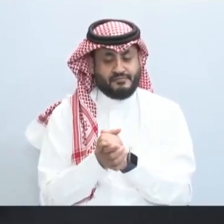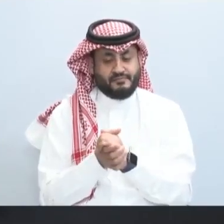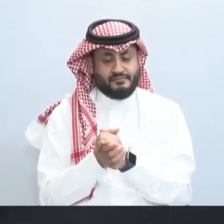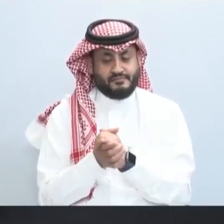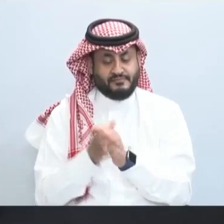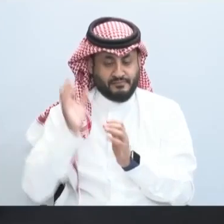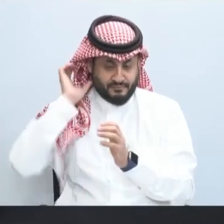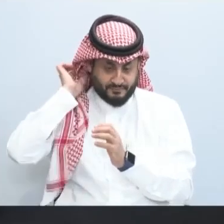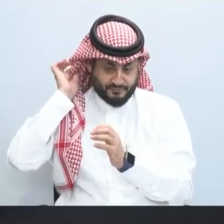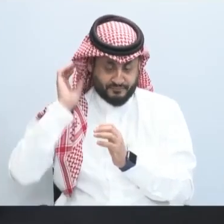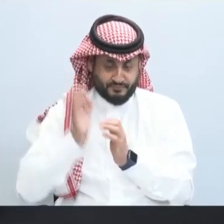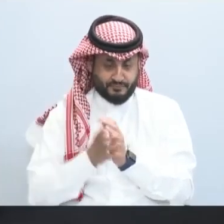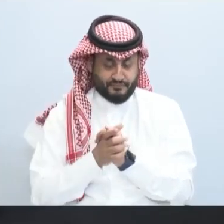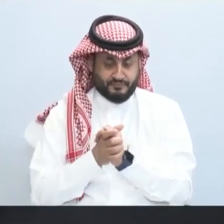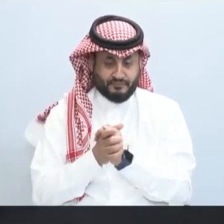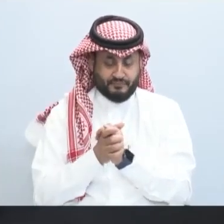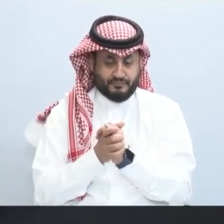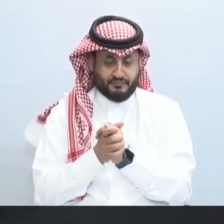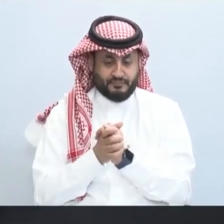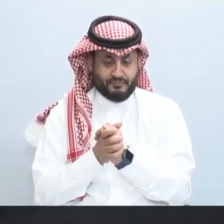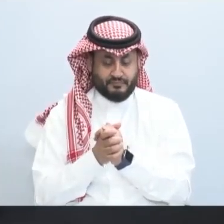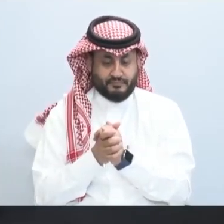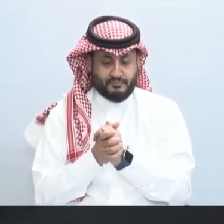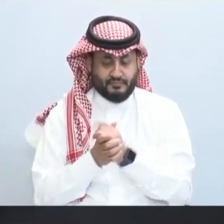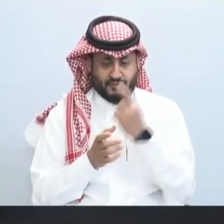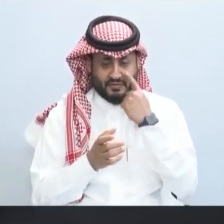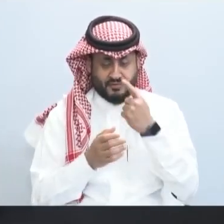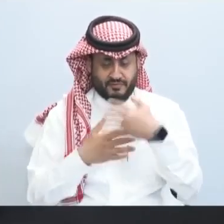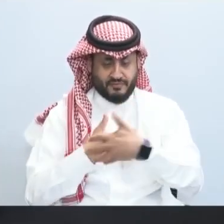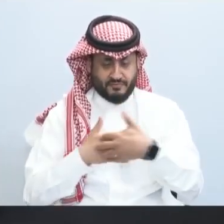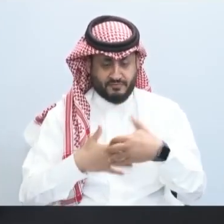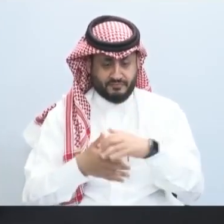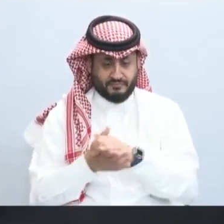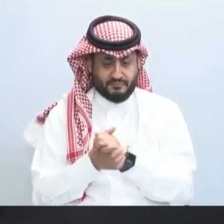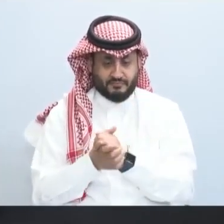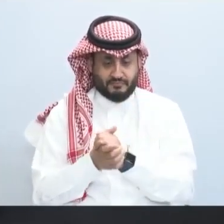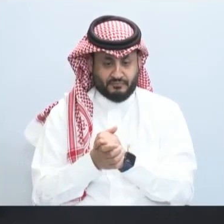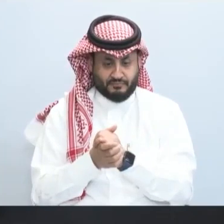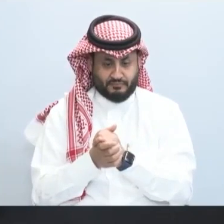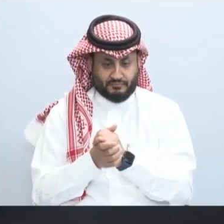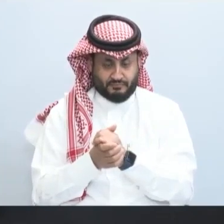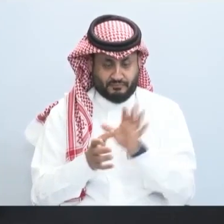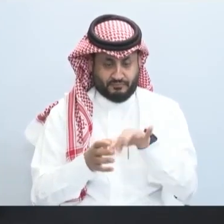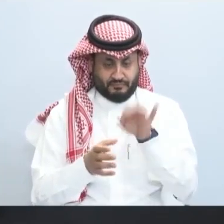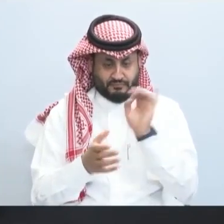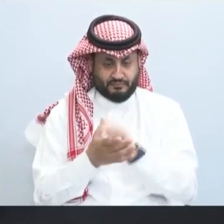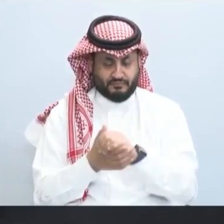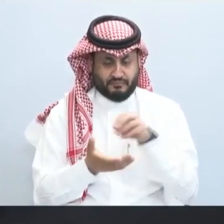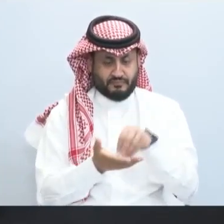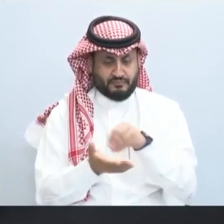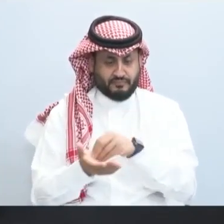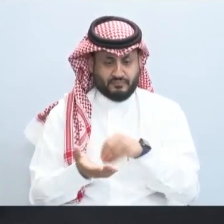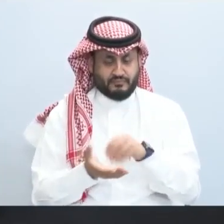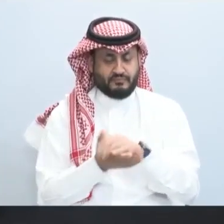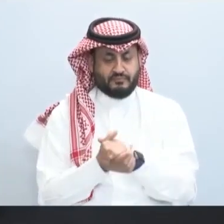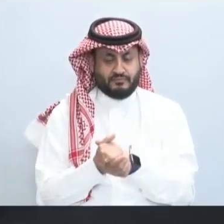go to. So he or she will have a look at this table and they will choose the place that they